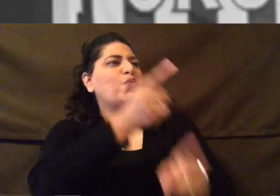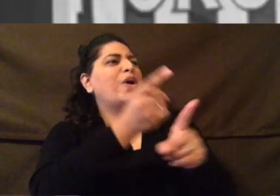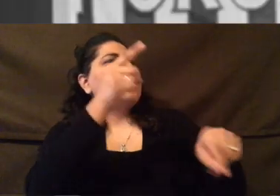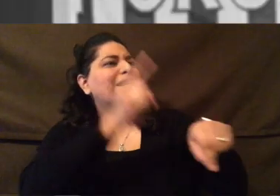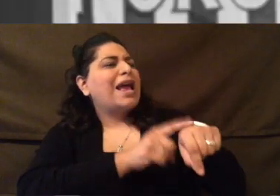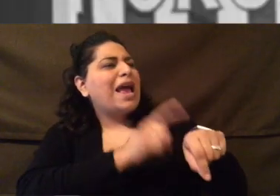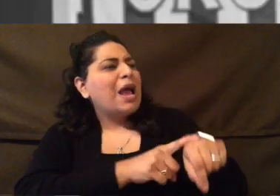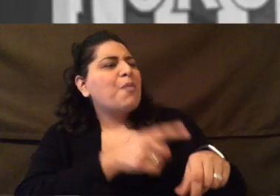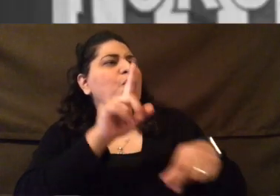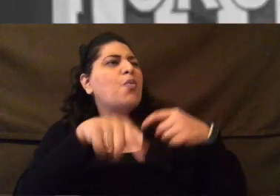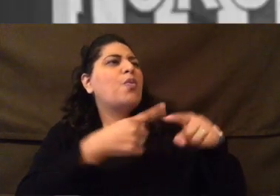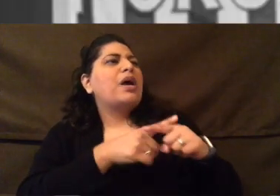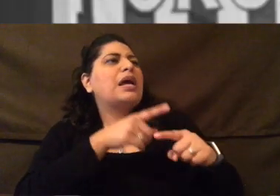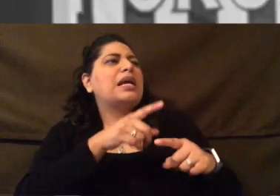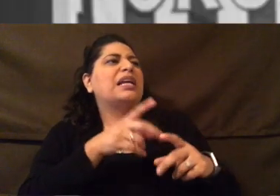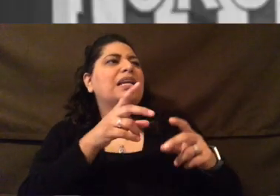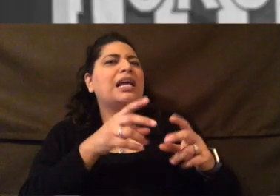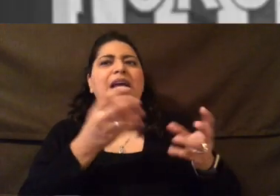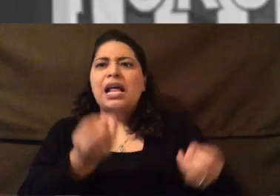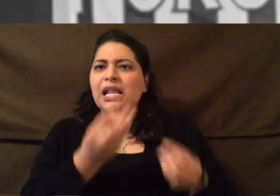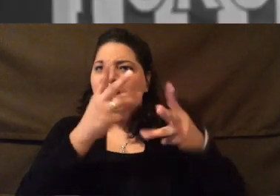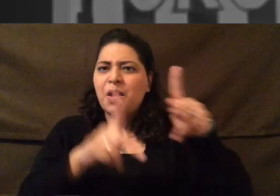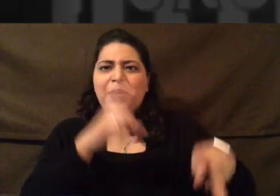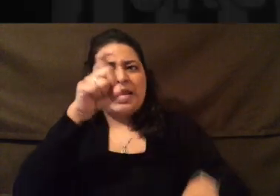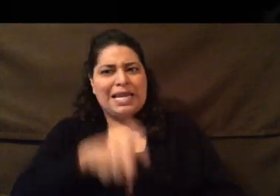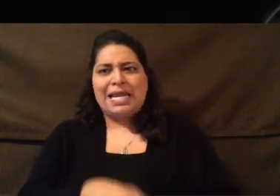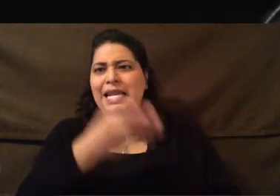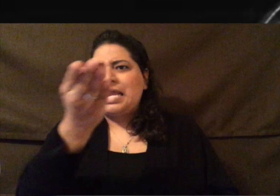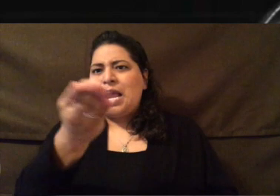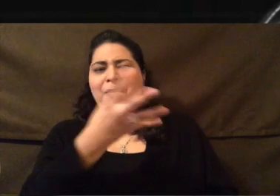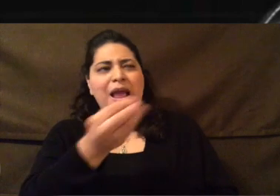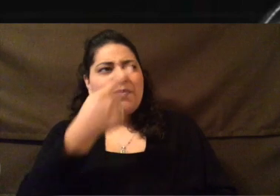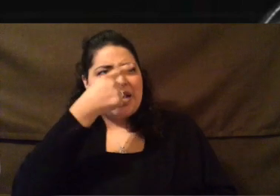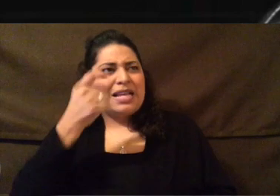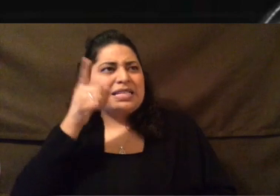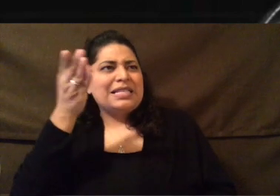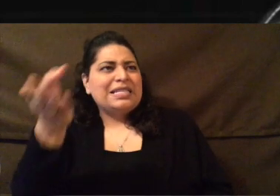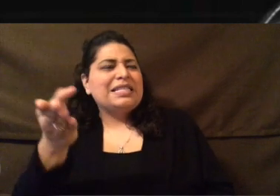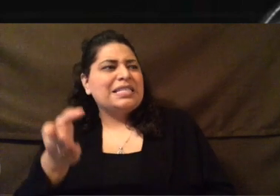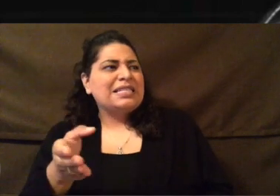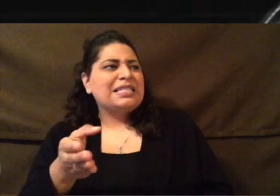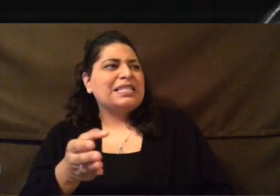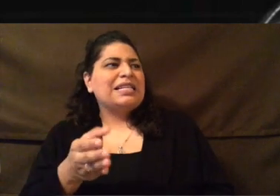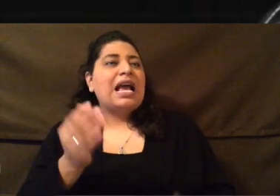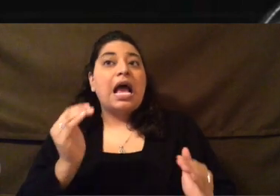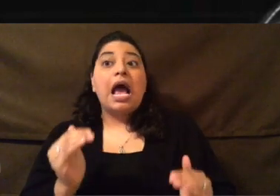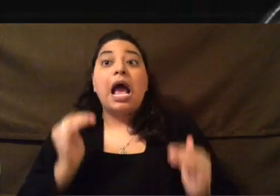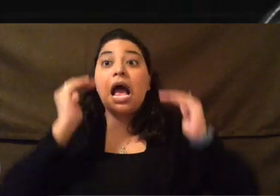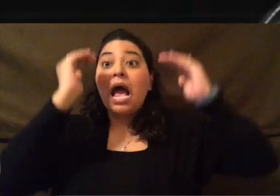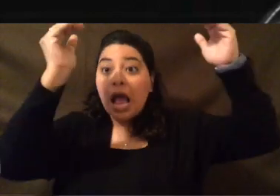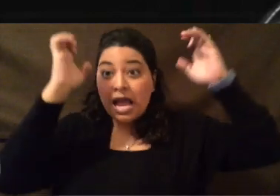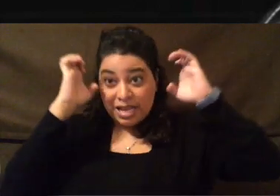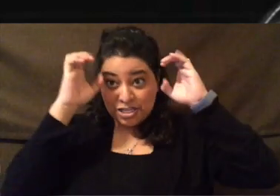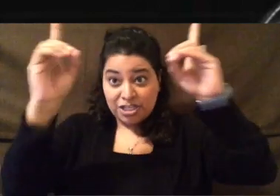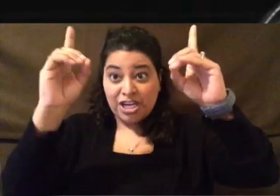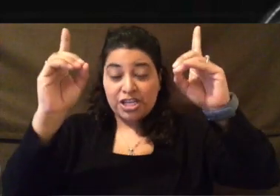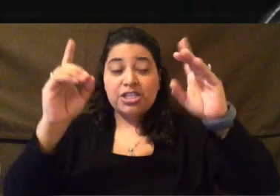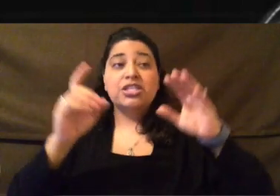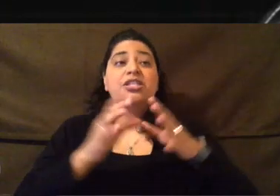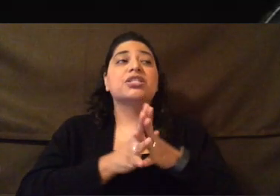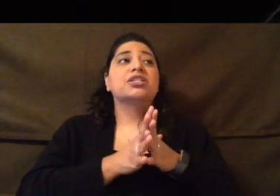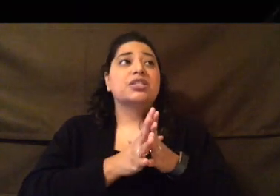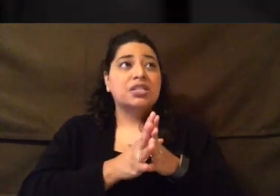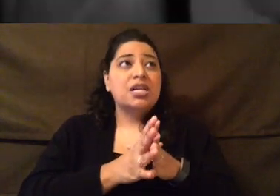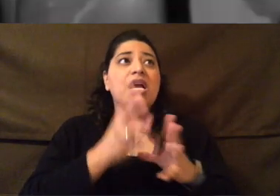there at the right time when he was very much needed. And because of his high